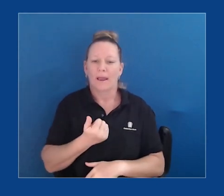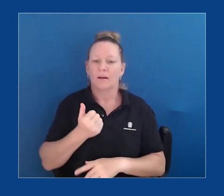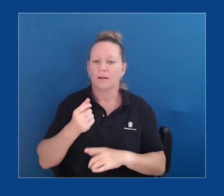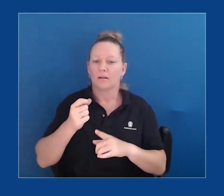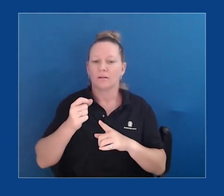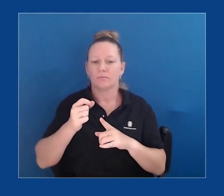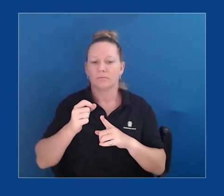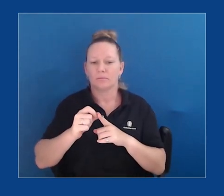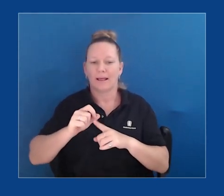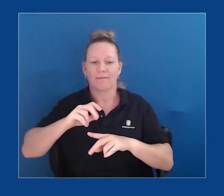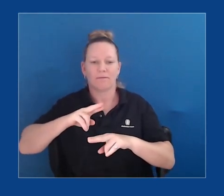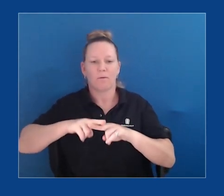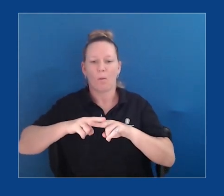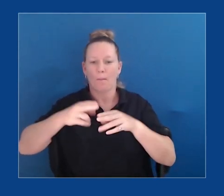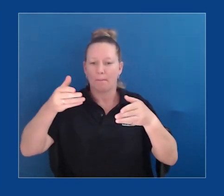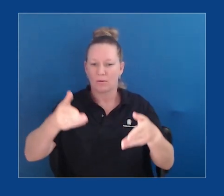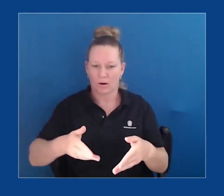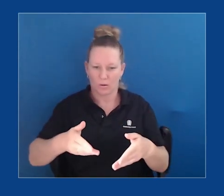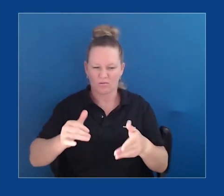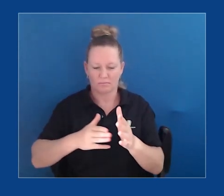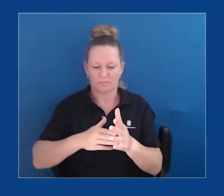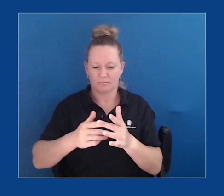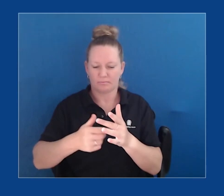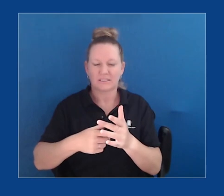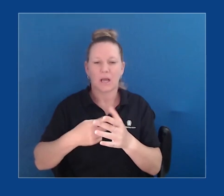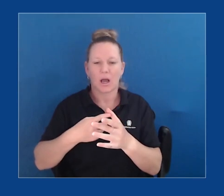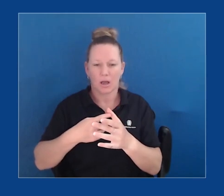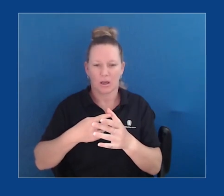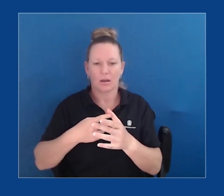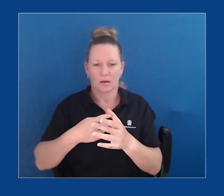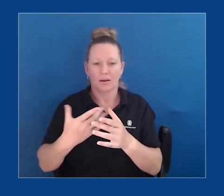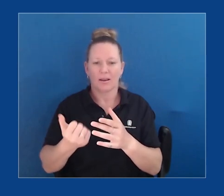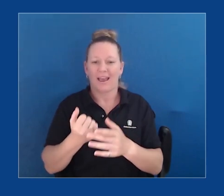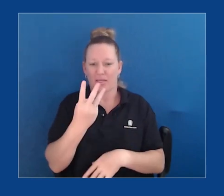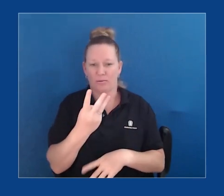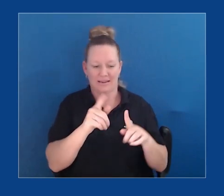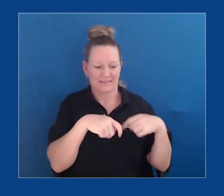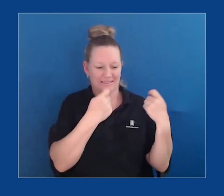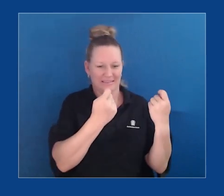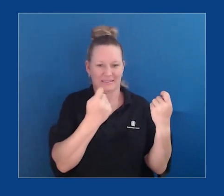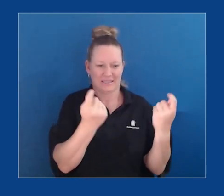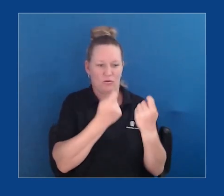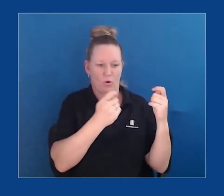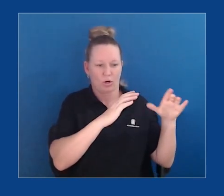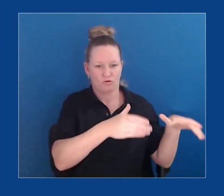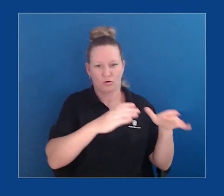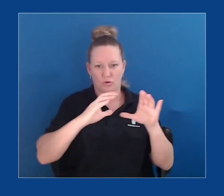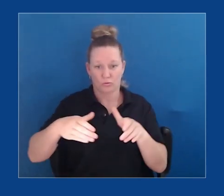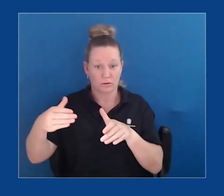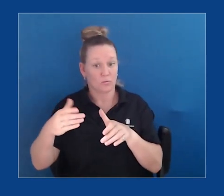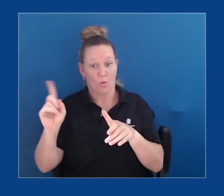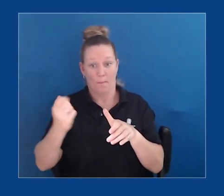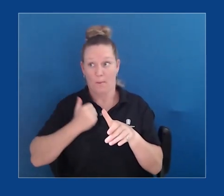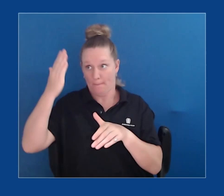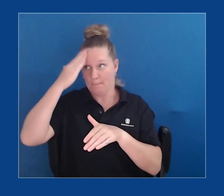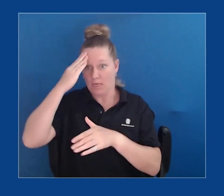and we had three ceremony groups, Wanga, Lidga and Chanba, as instructed by my mother,